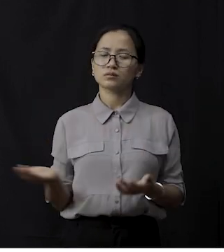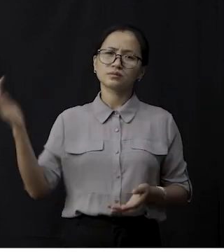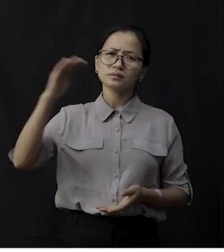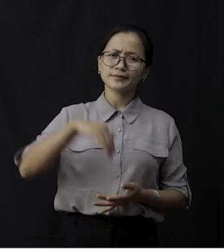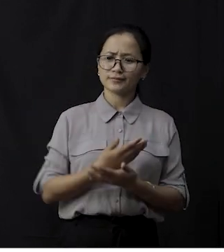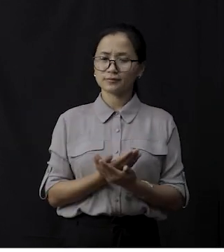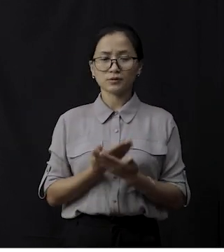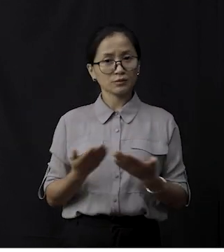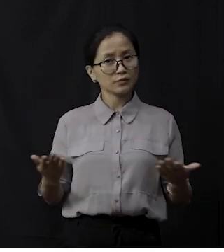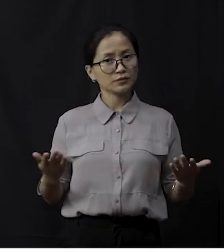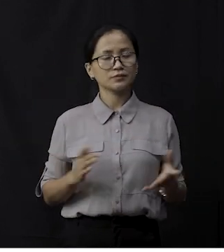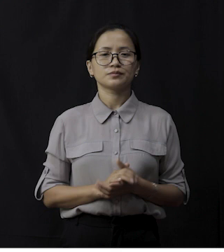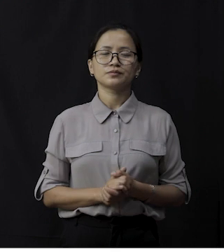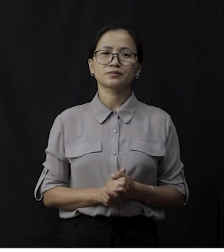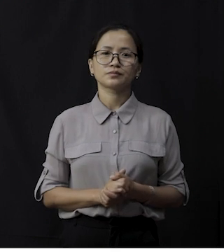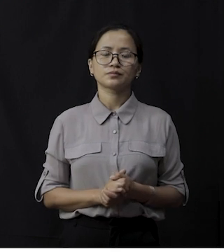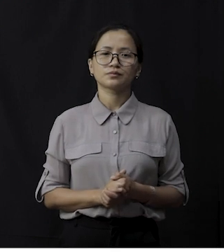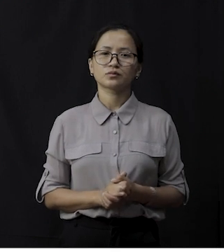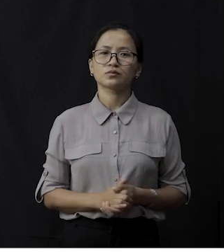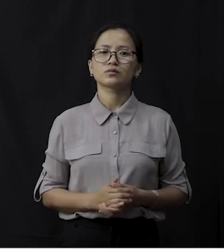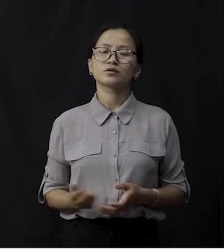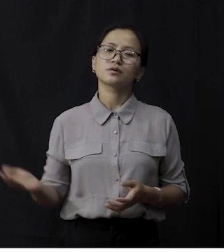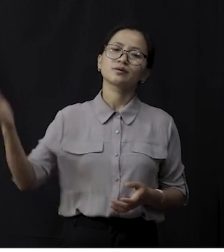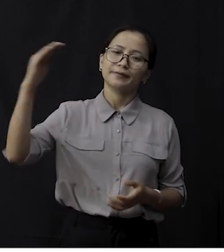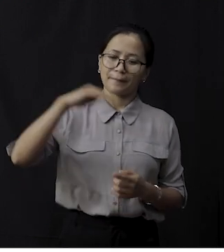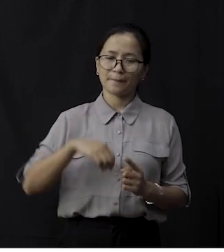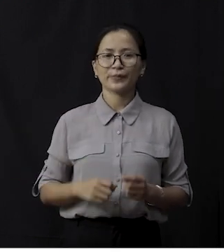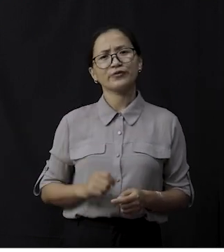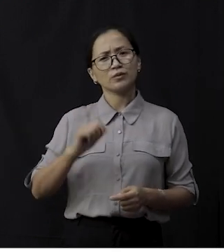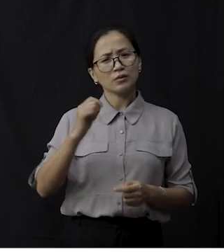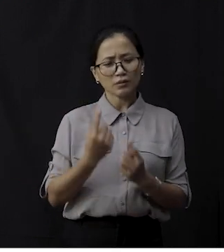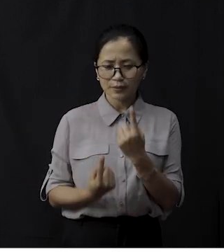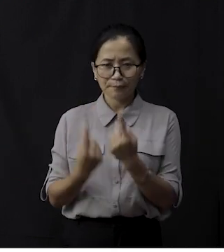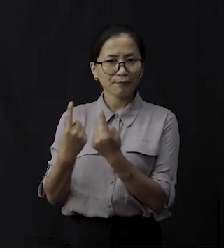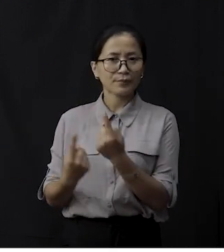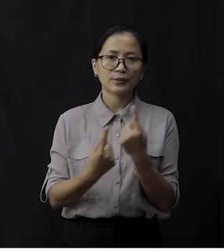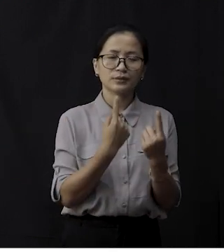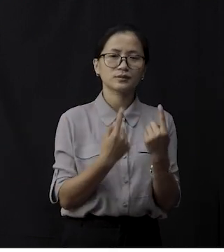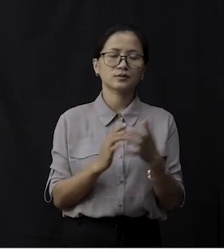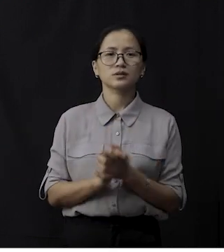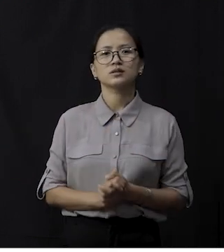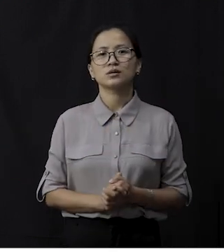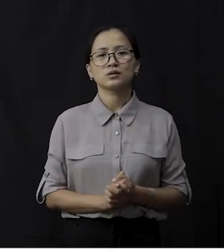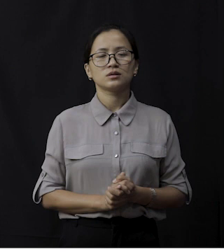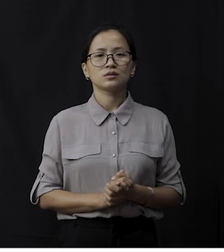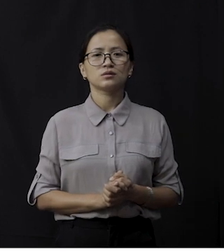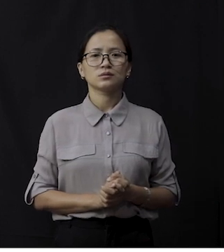coming from, children? They are coming from plants. Yes, very good.